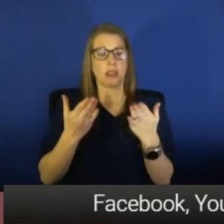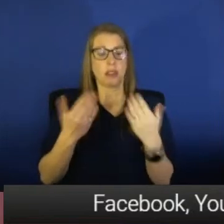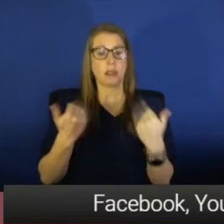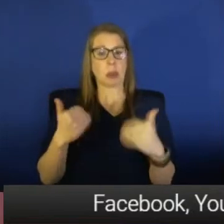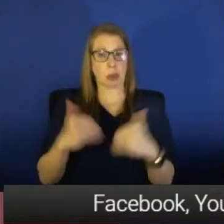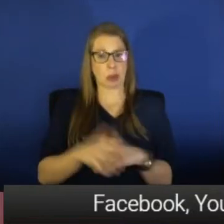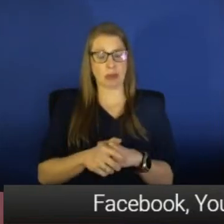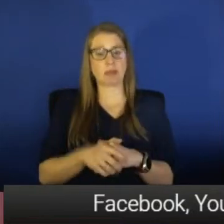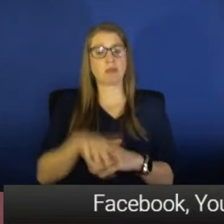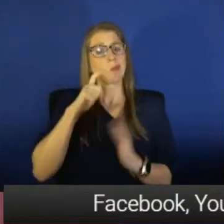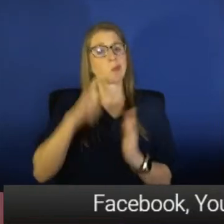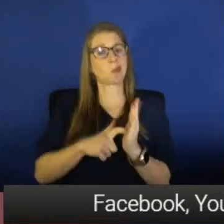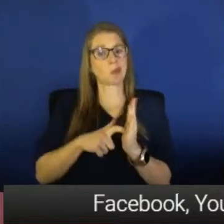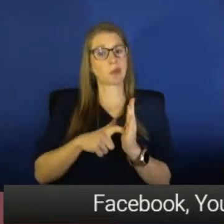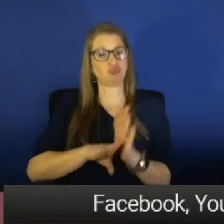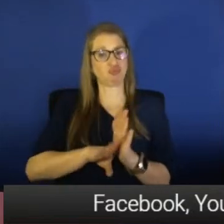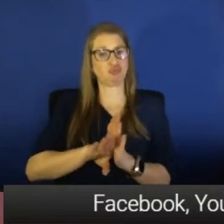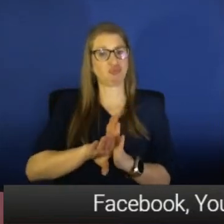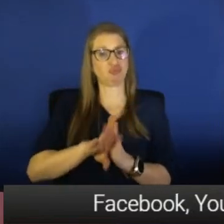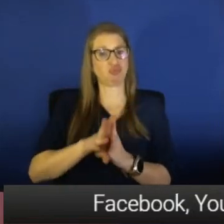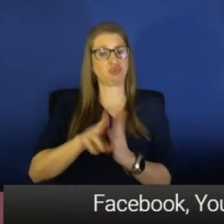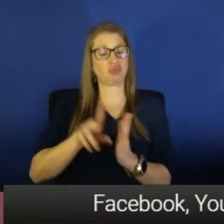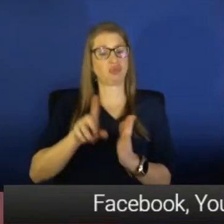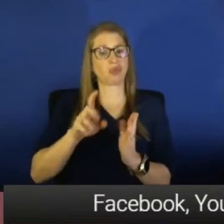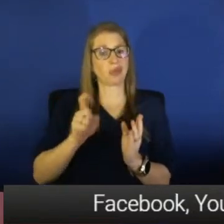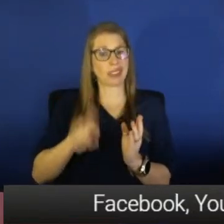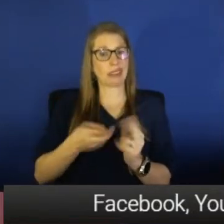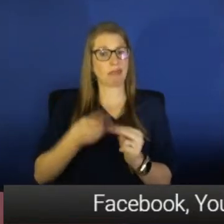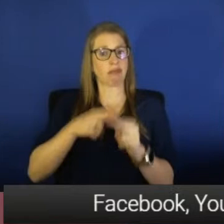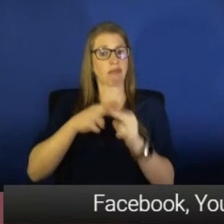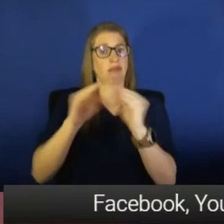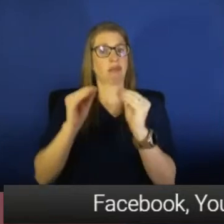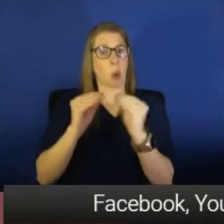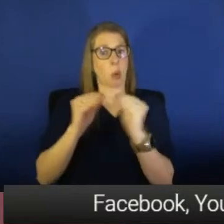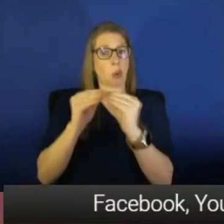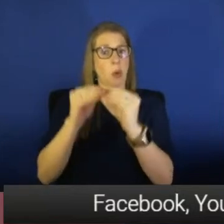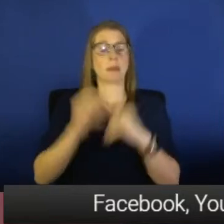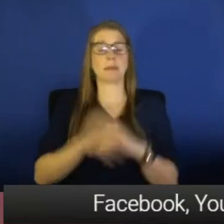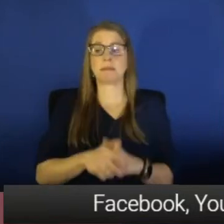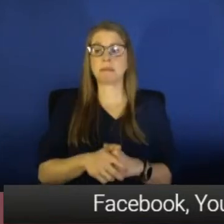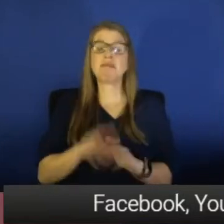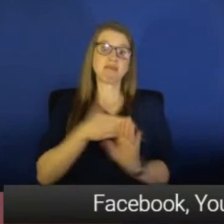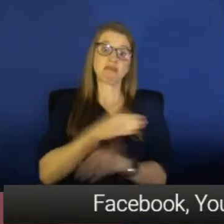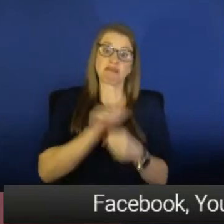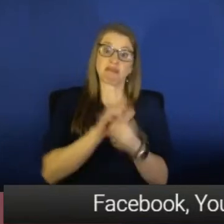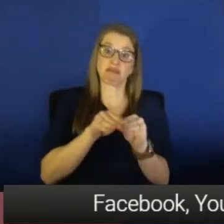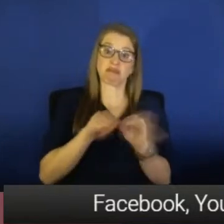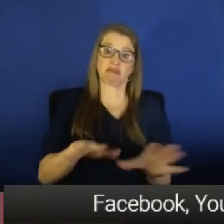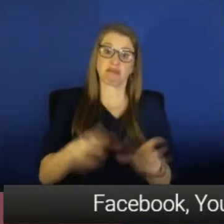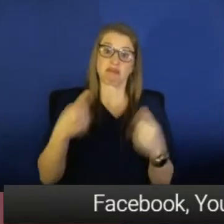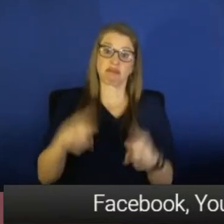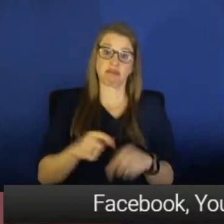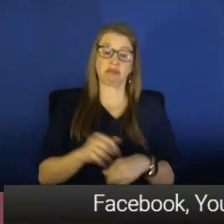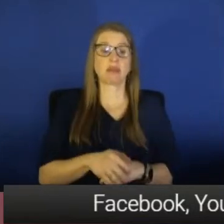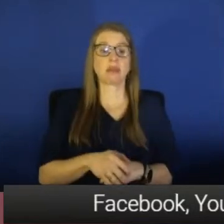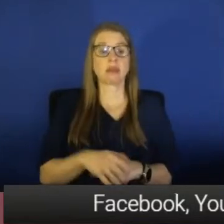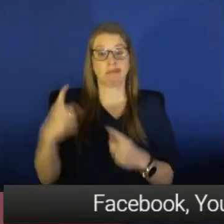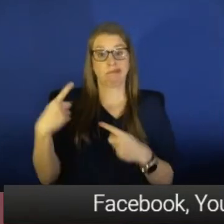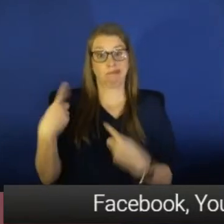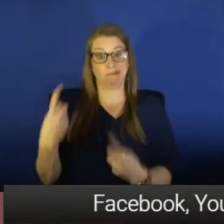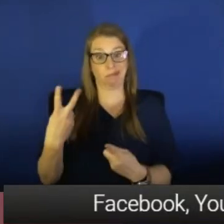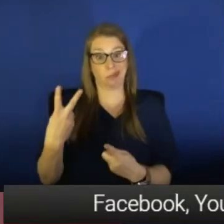exponentially, even pre-pandemic. And then, as you pointed out, as we've now spent 2 years